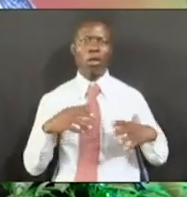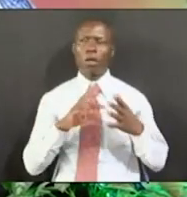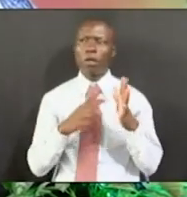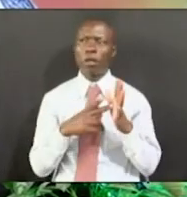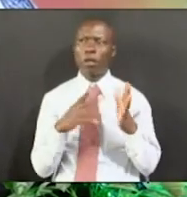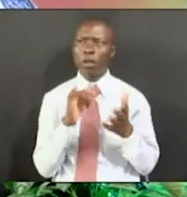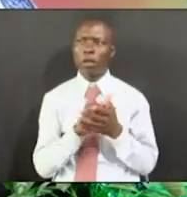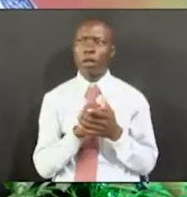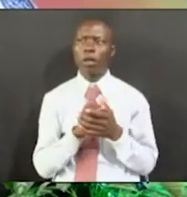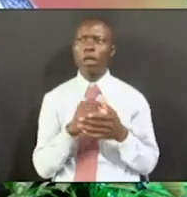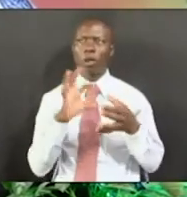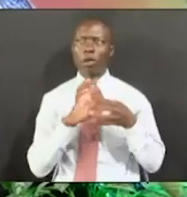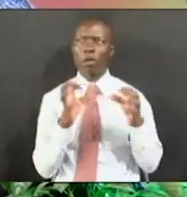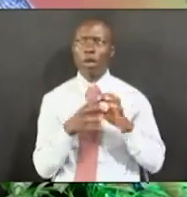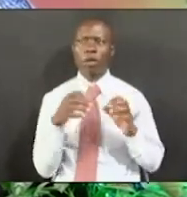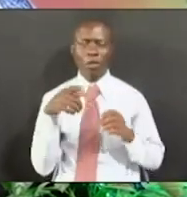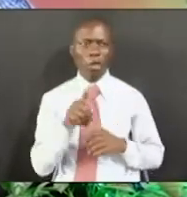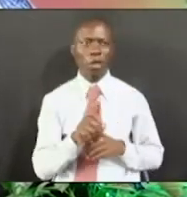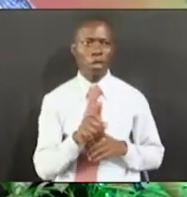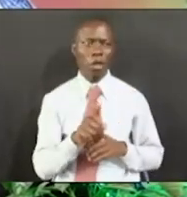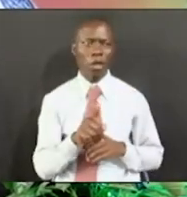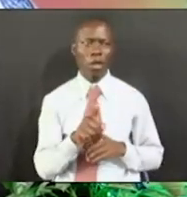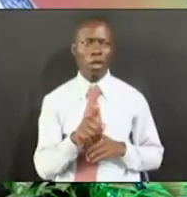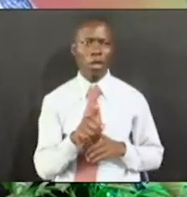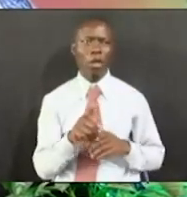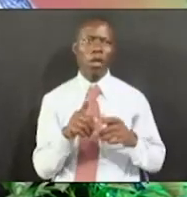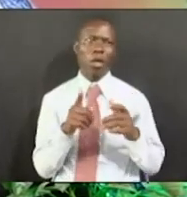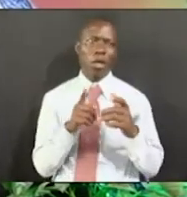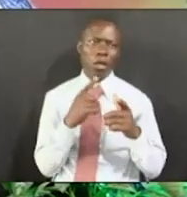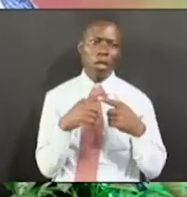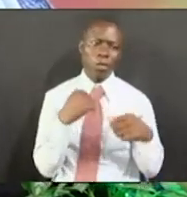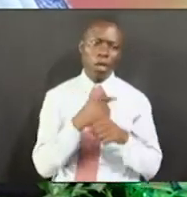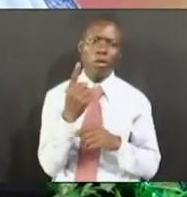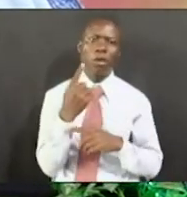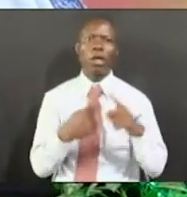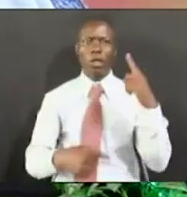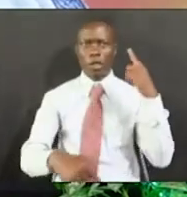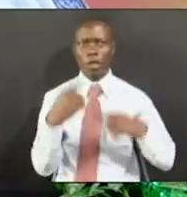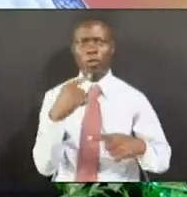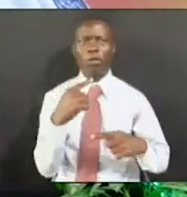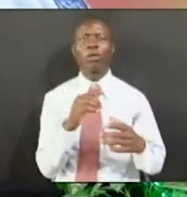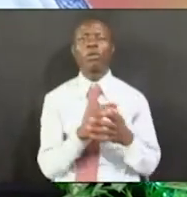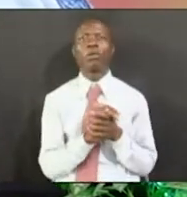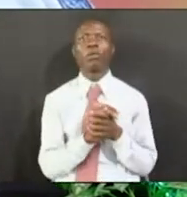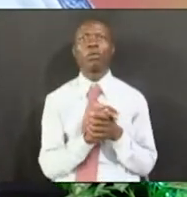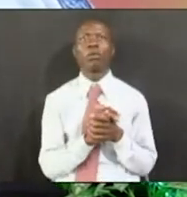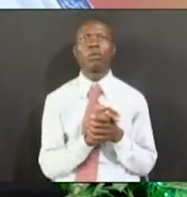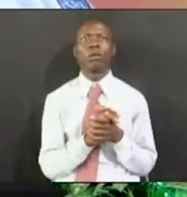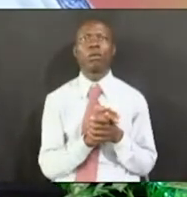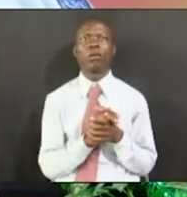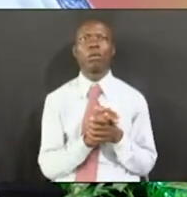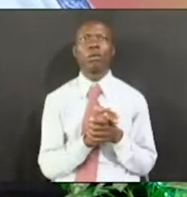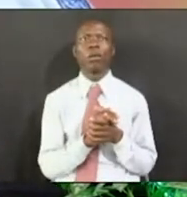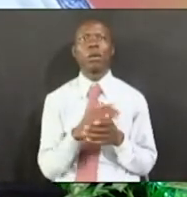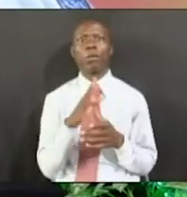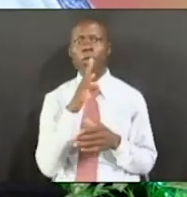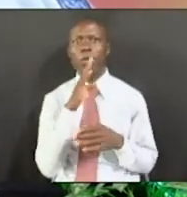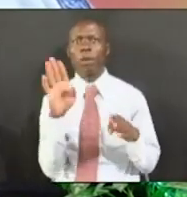Just connect yourself with Jesus Christ and will make you a champion of faith. Be busy where you